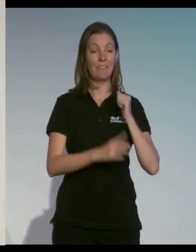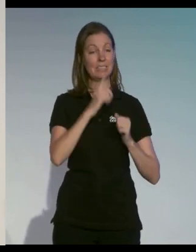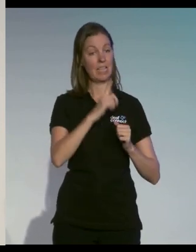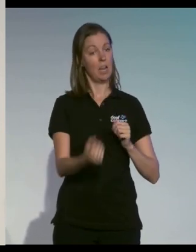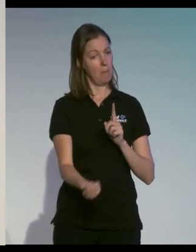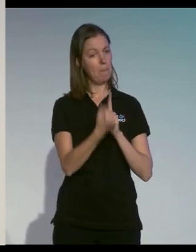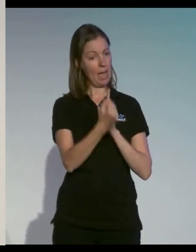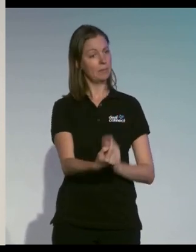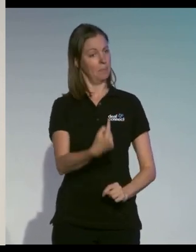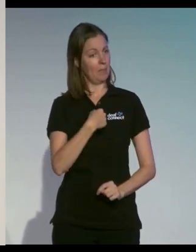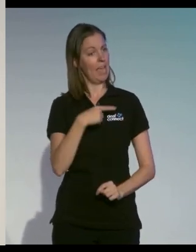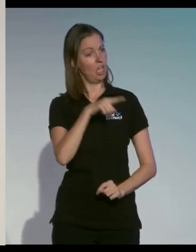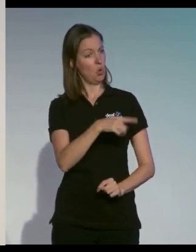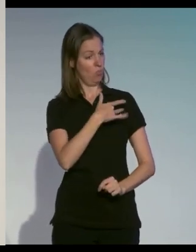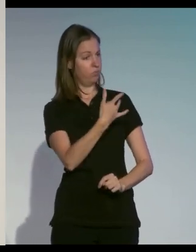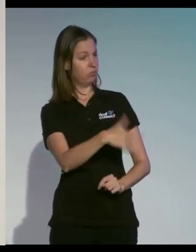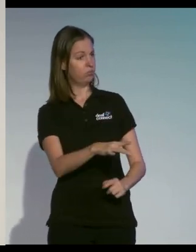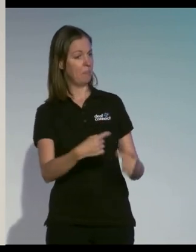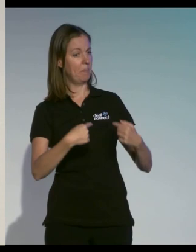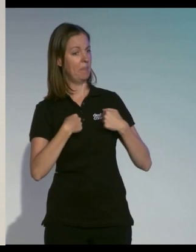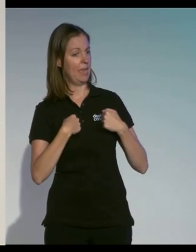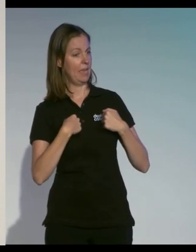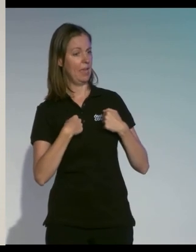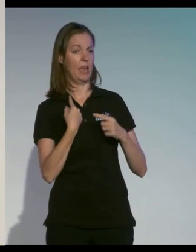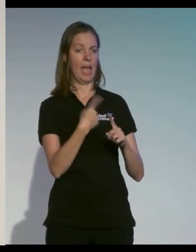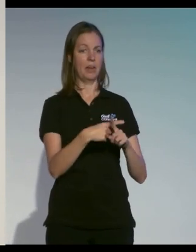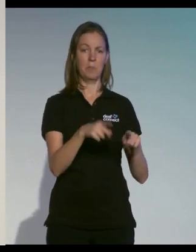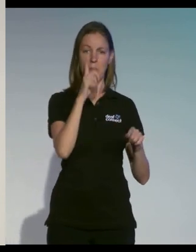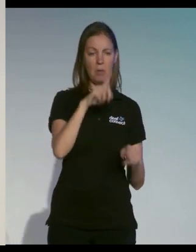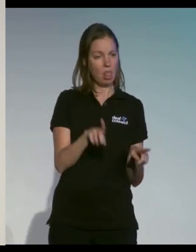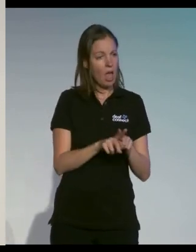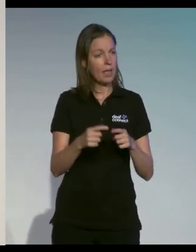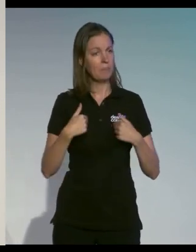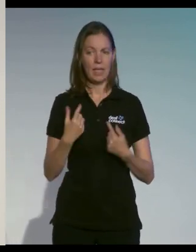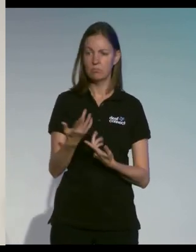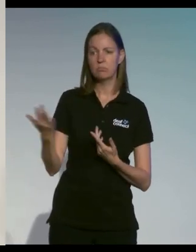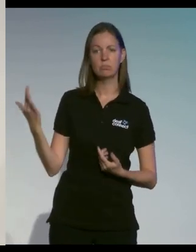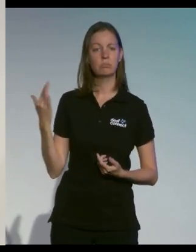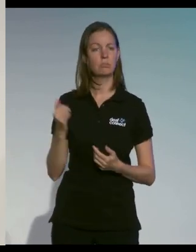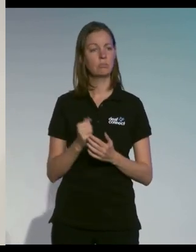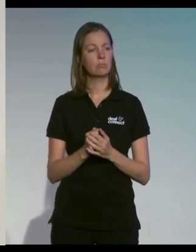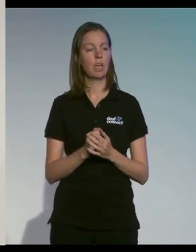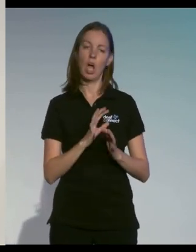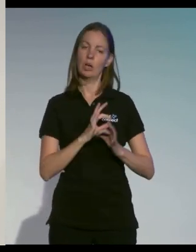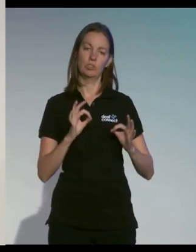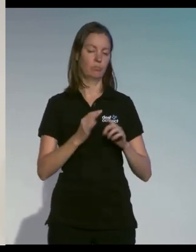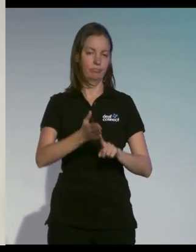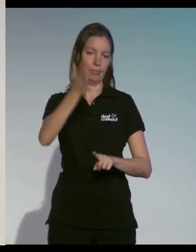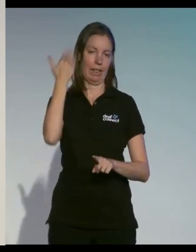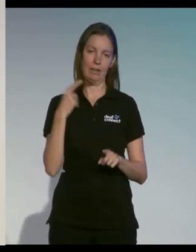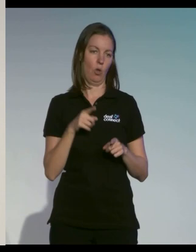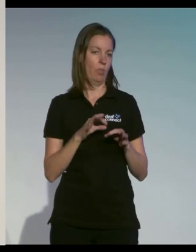affects me, you are insulting me, and you're insulting people like me. That wasn't the way things were done in those